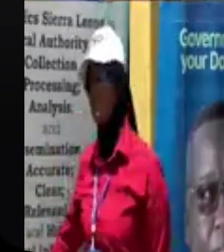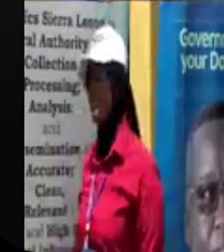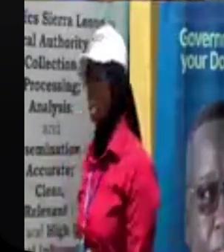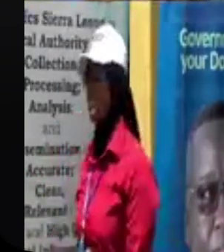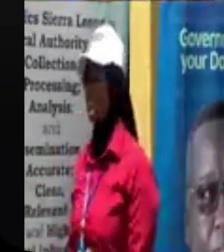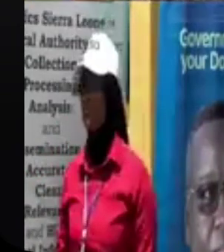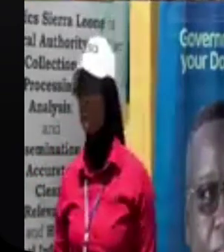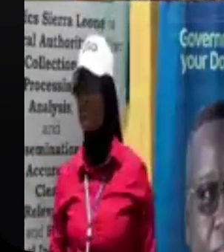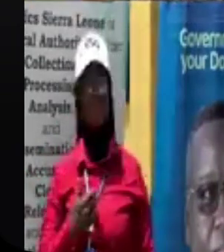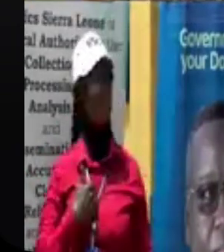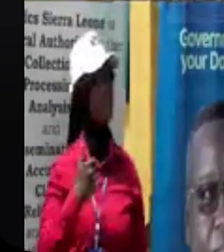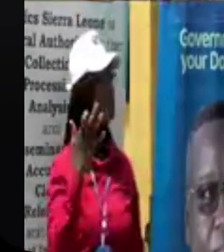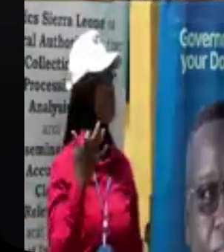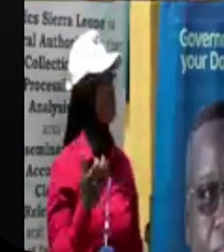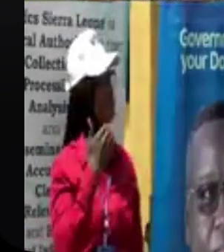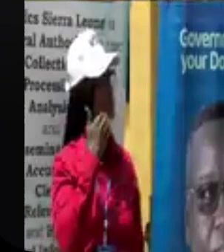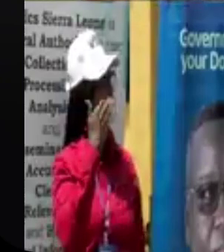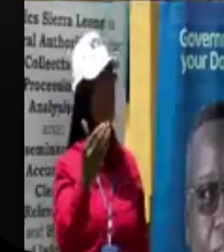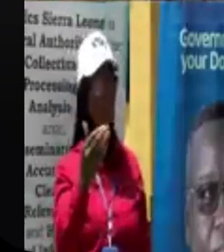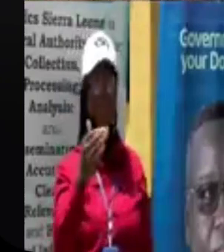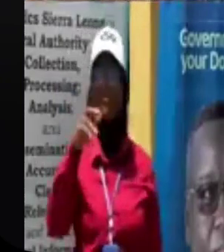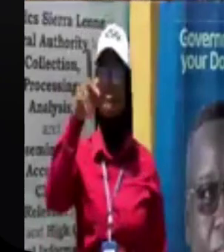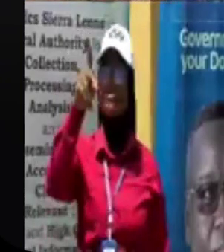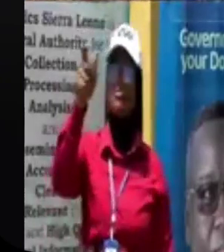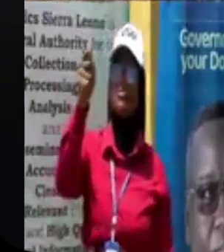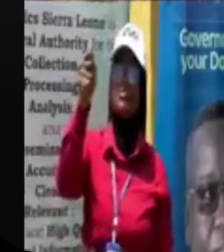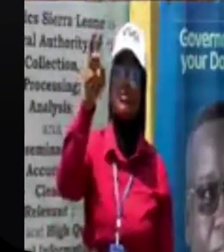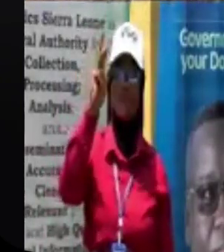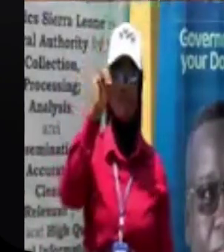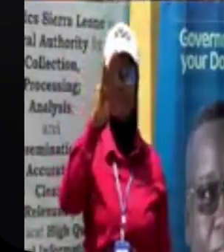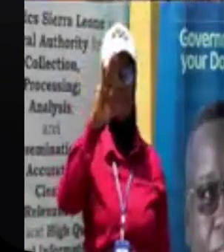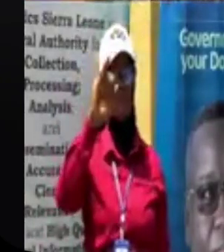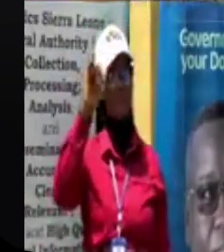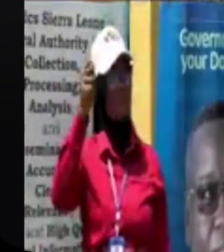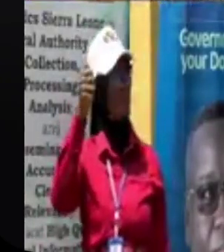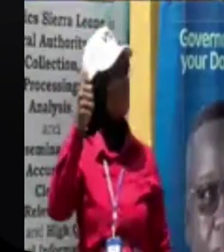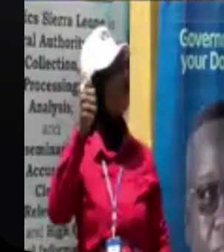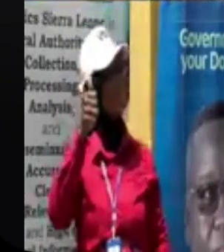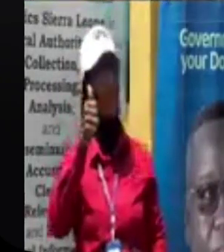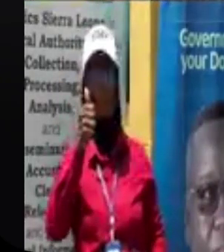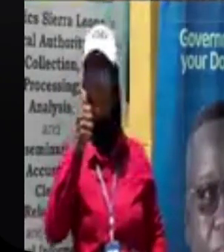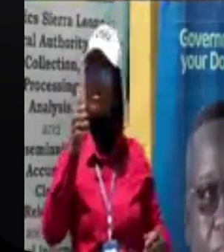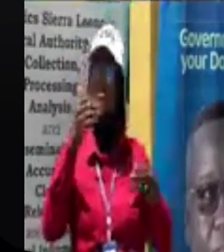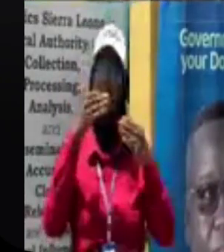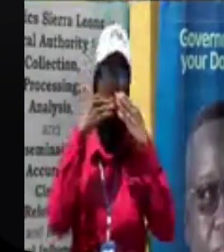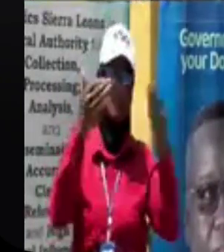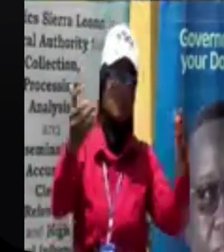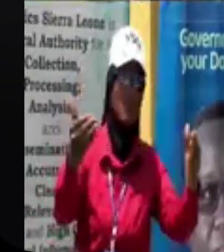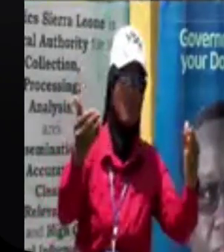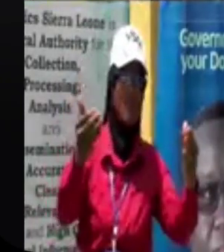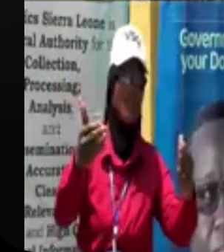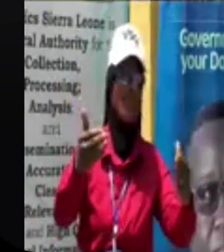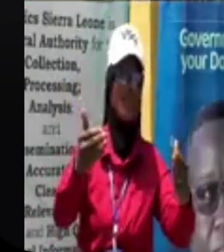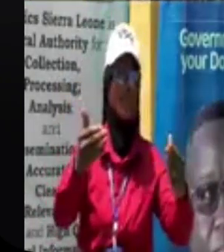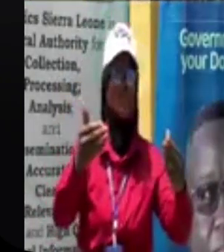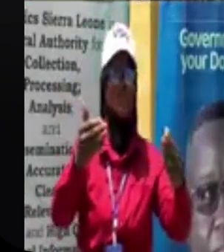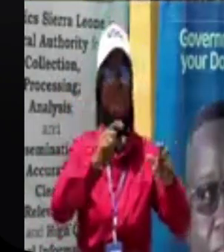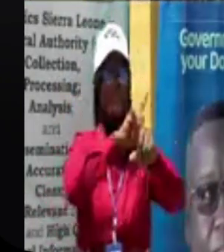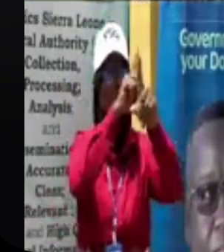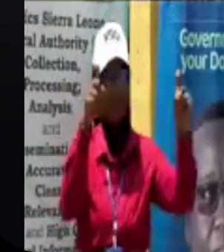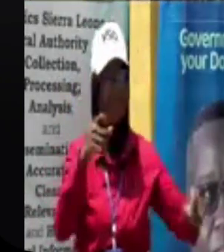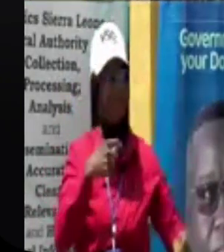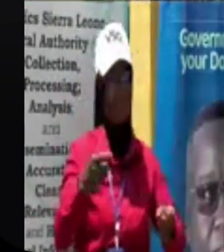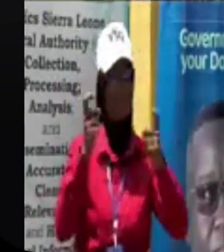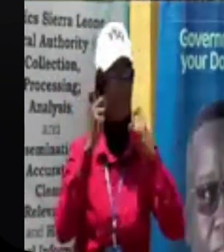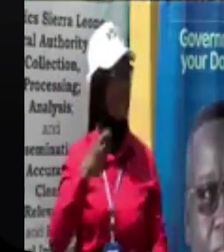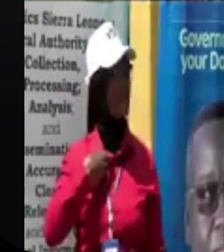We want to tell the Kambia people that thank you for the frank questions there. We didn't give me a Pakol. Pakol, I know